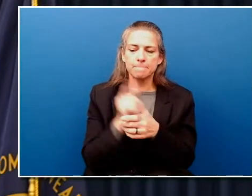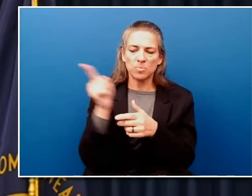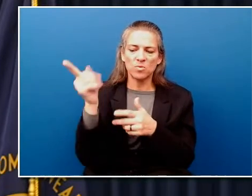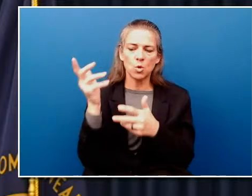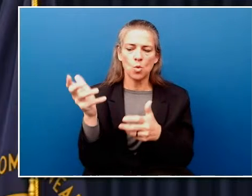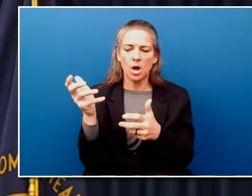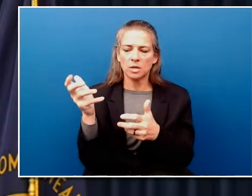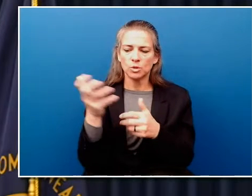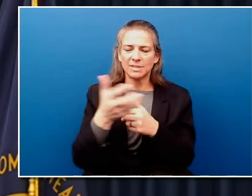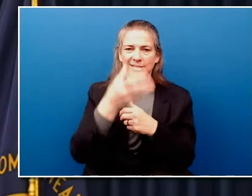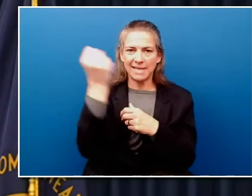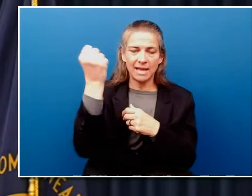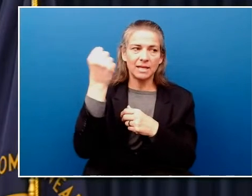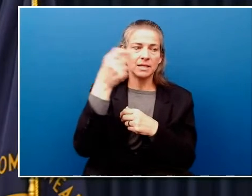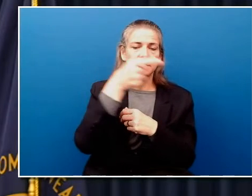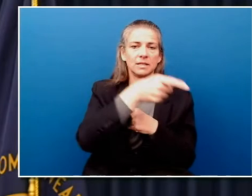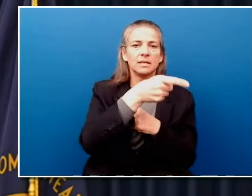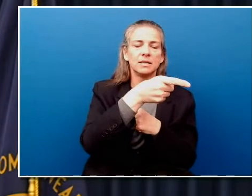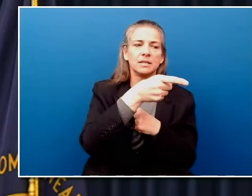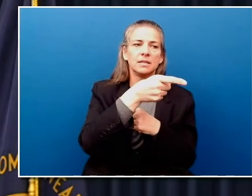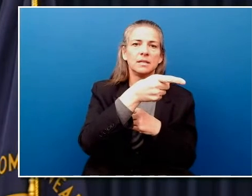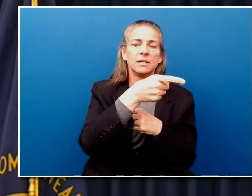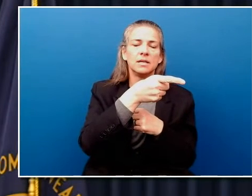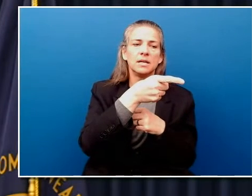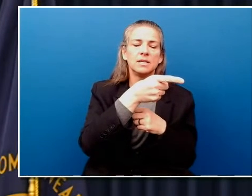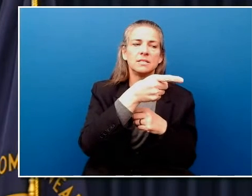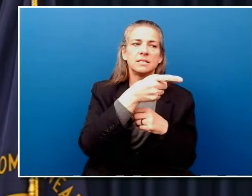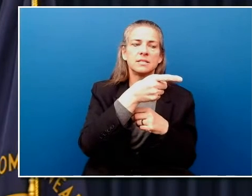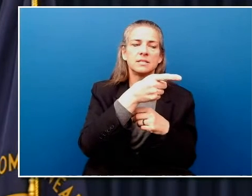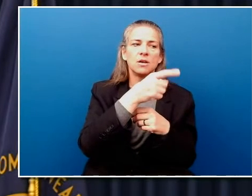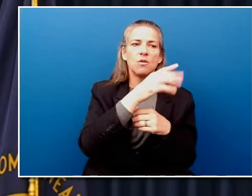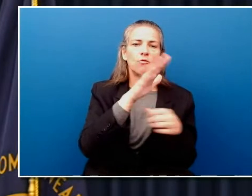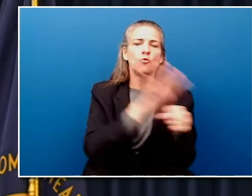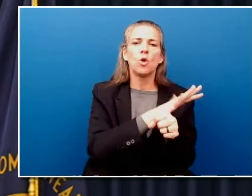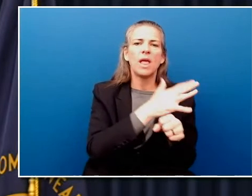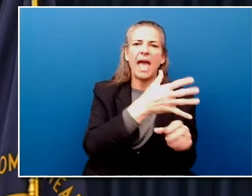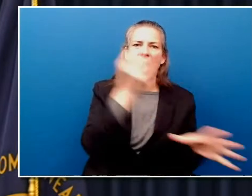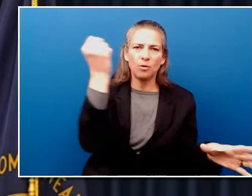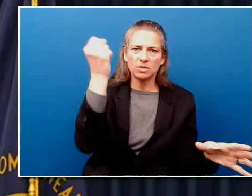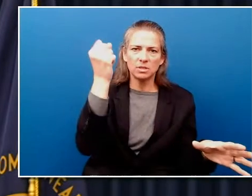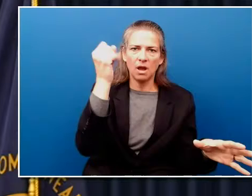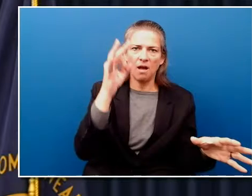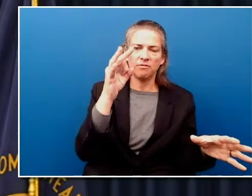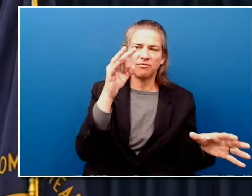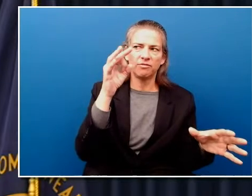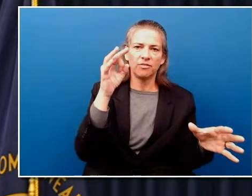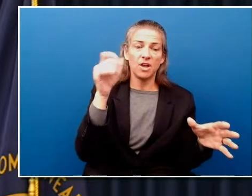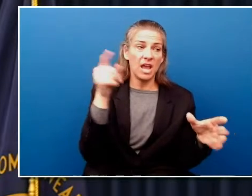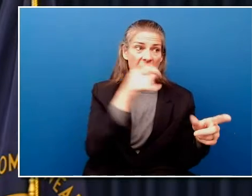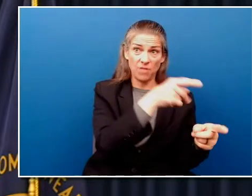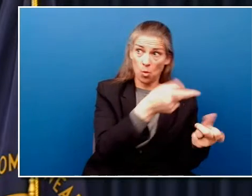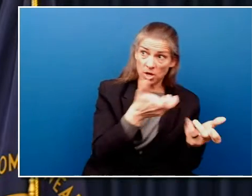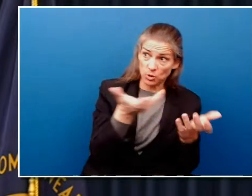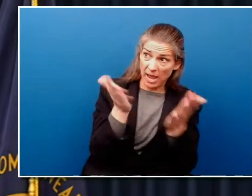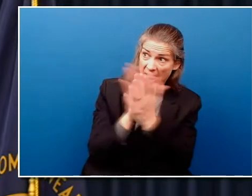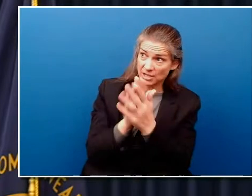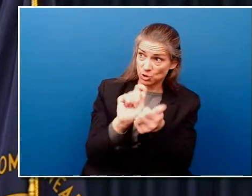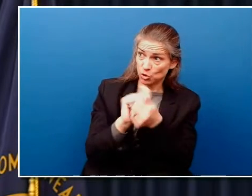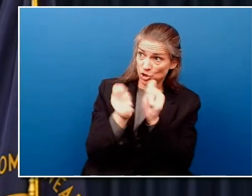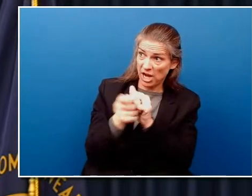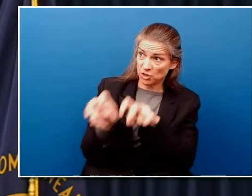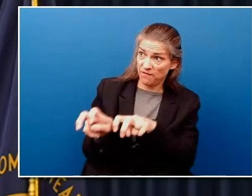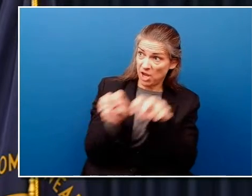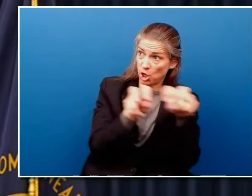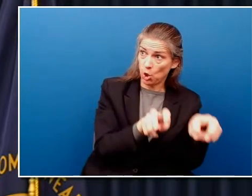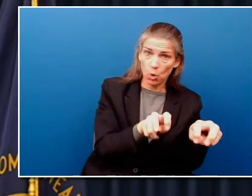judicial branch and give it to any one of the litigating parties that can just simply ask for a change of venue without any process or